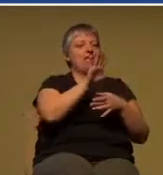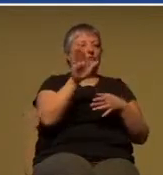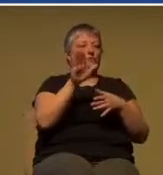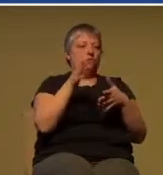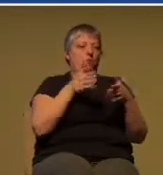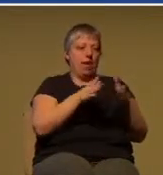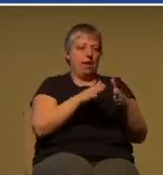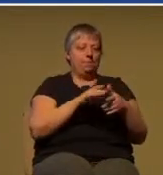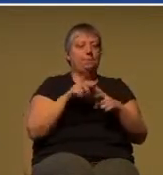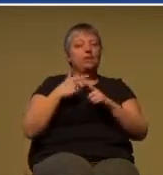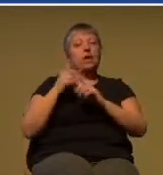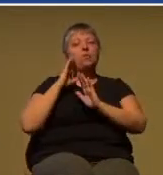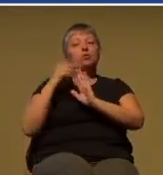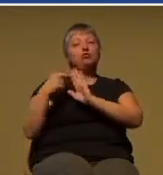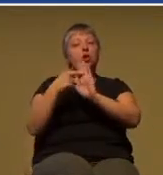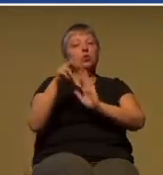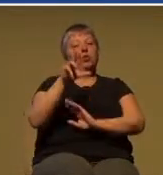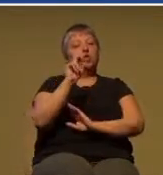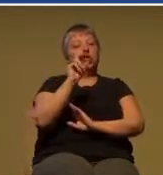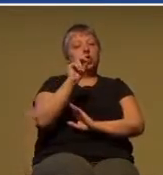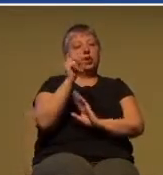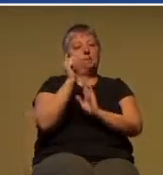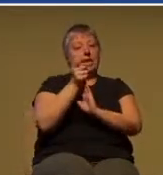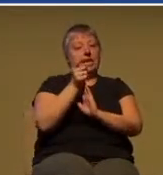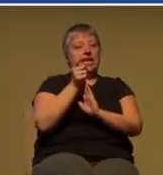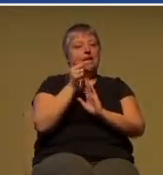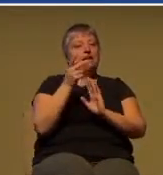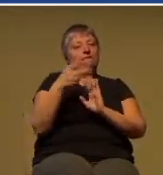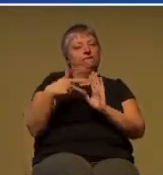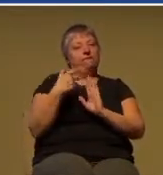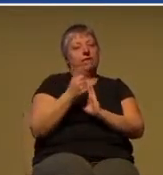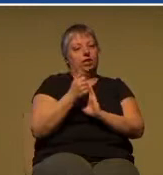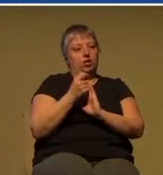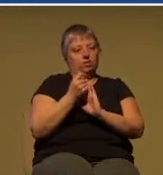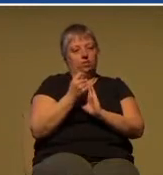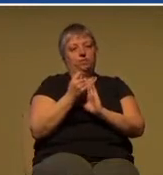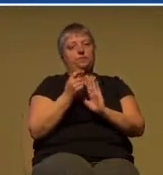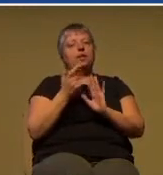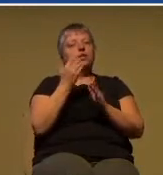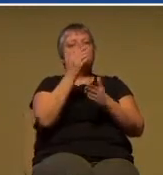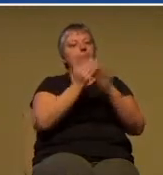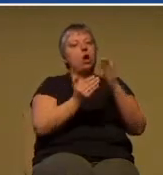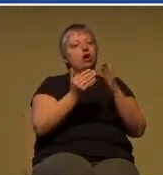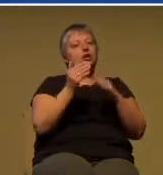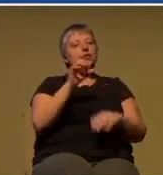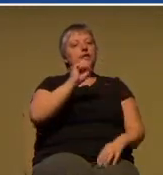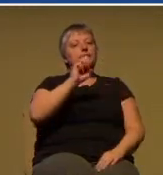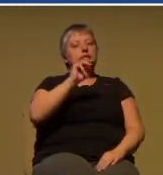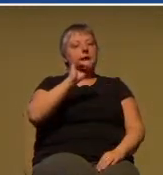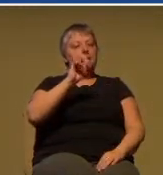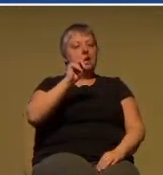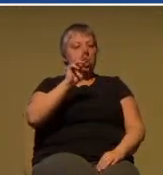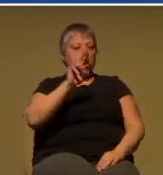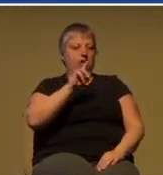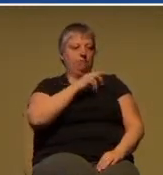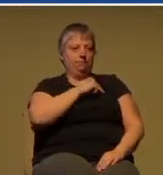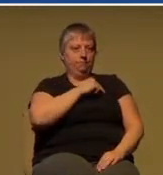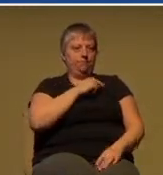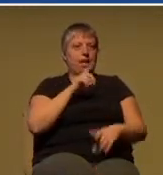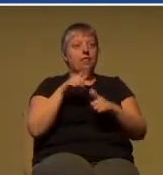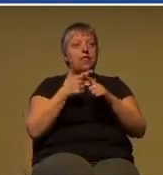you a 30-minute video that's part of the seminar, and then we'll just wrap up after that, pray, and carry